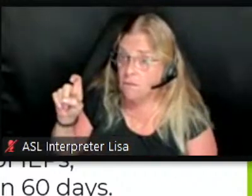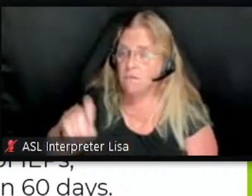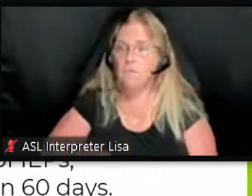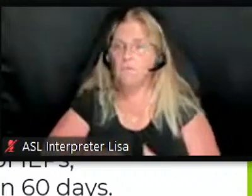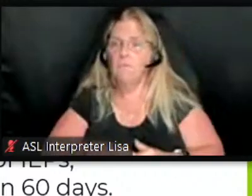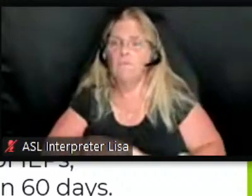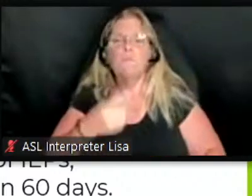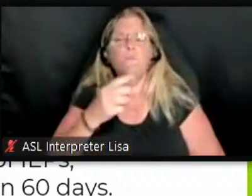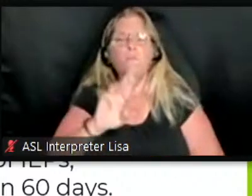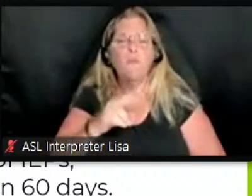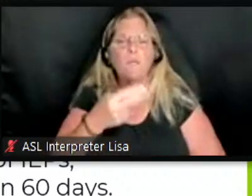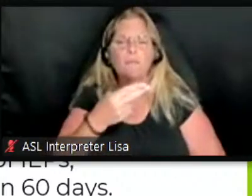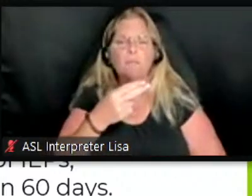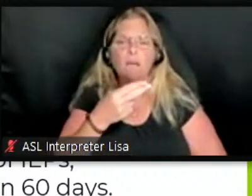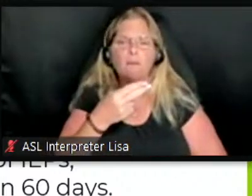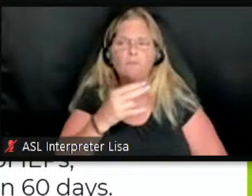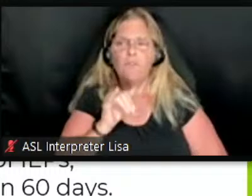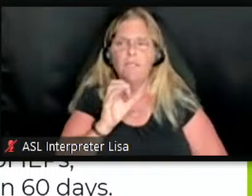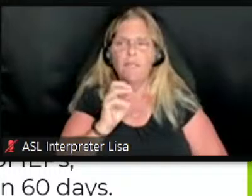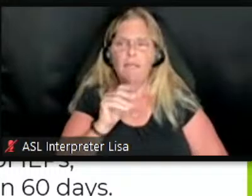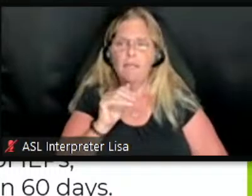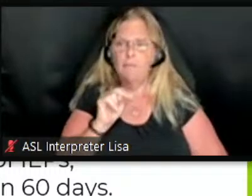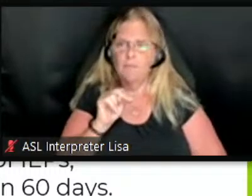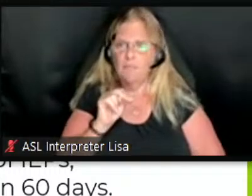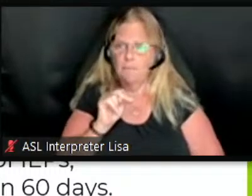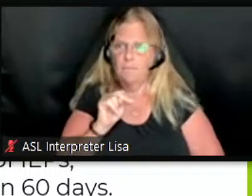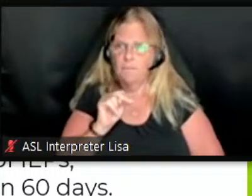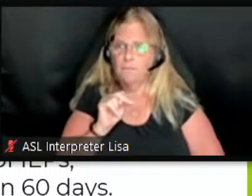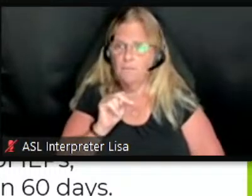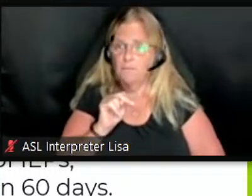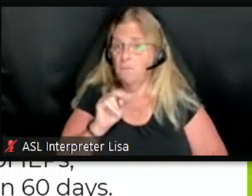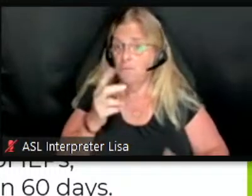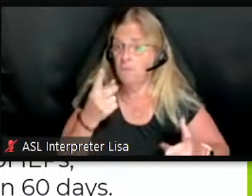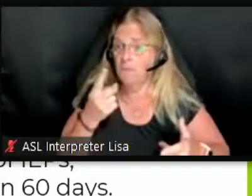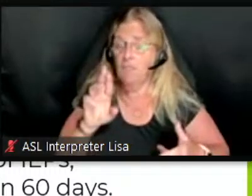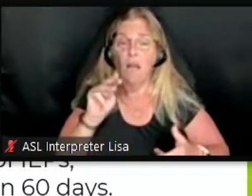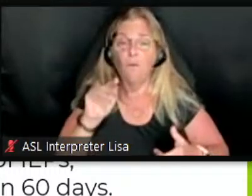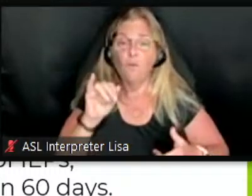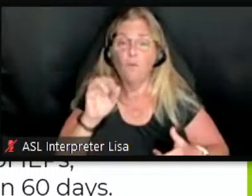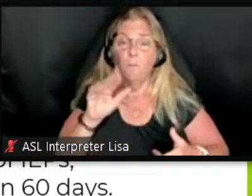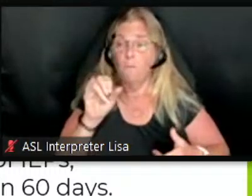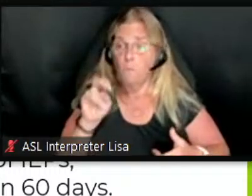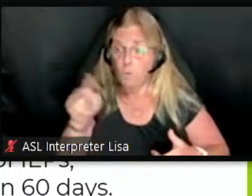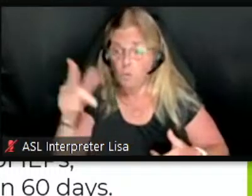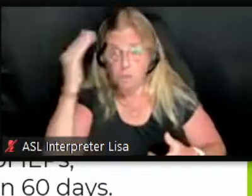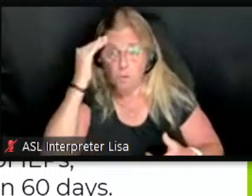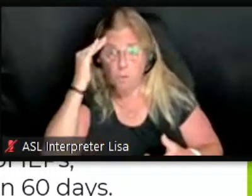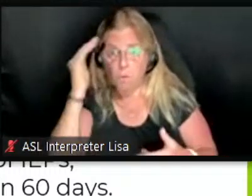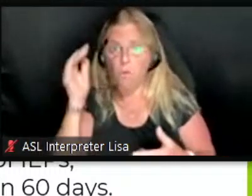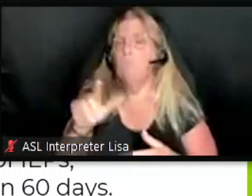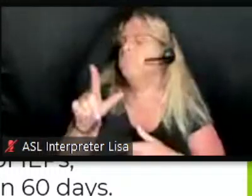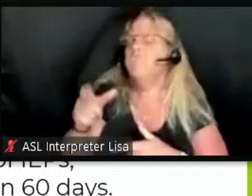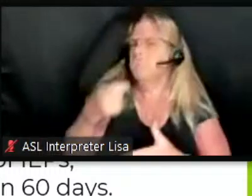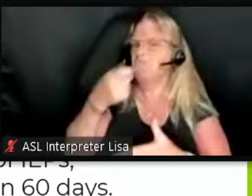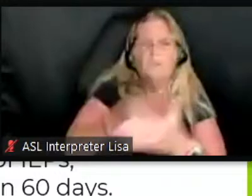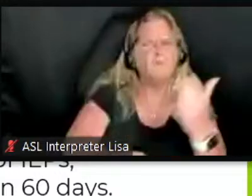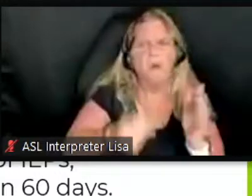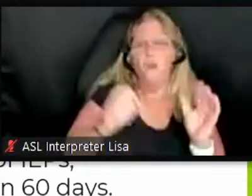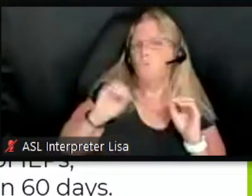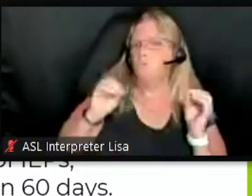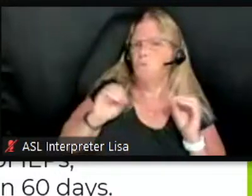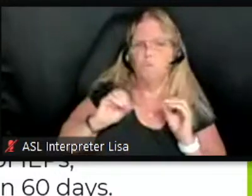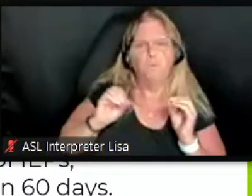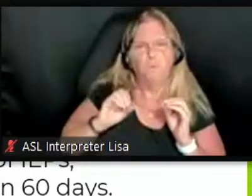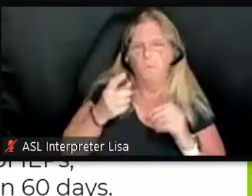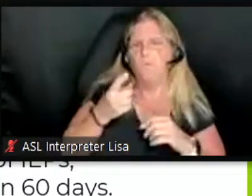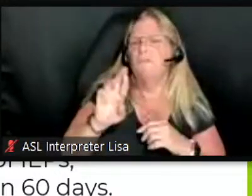My answer, Mr. Morrison, Dr. Morrison, the answer would be no. Yes, there is no cost for the LEAs to